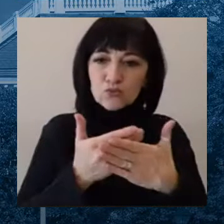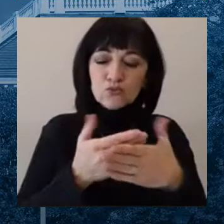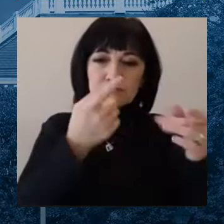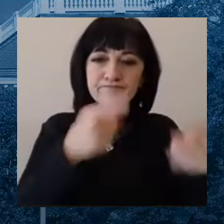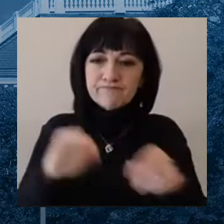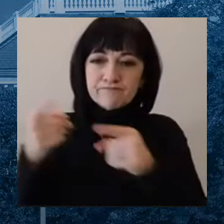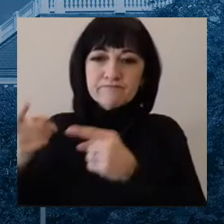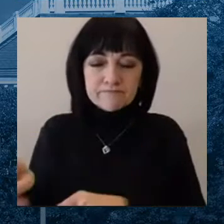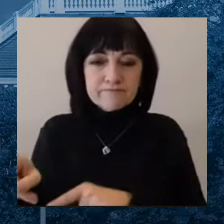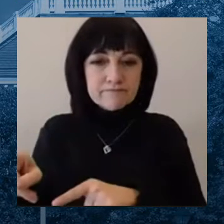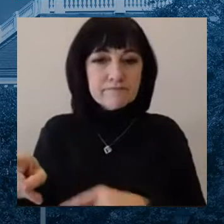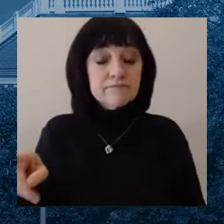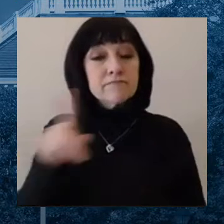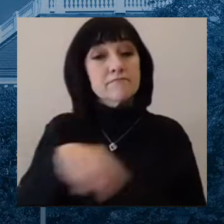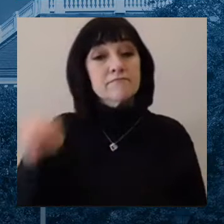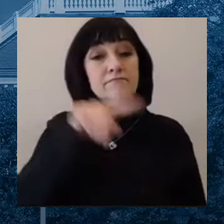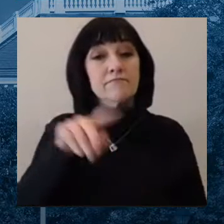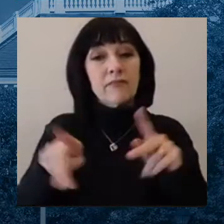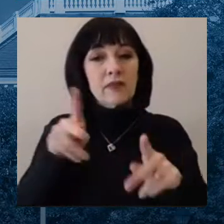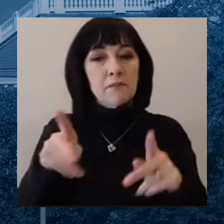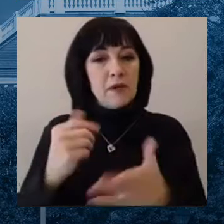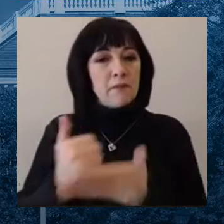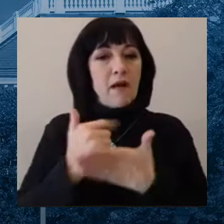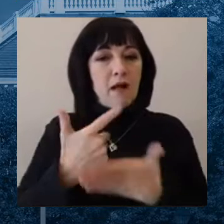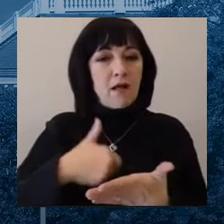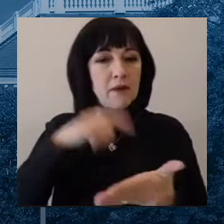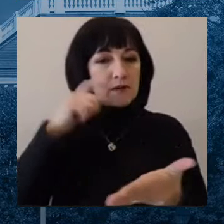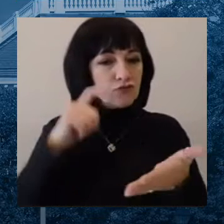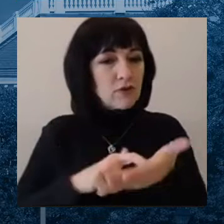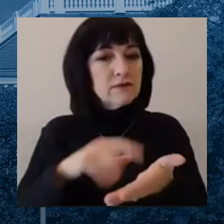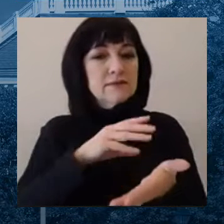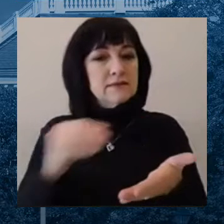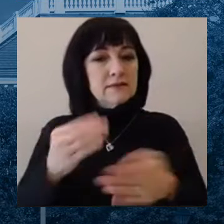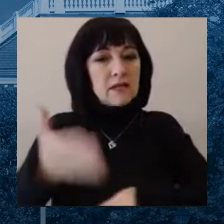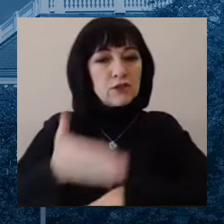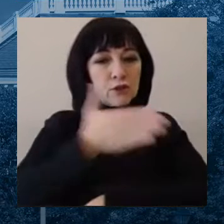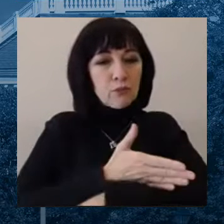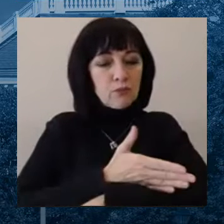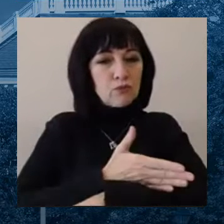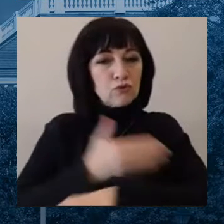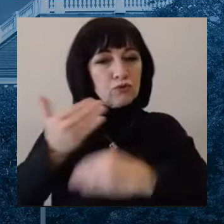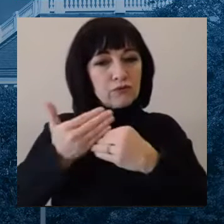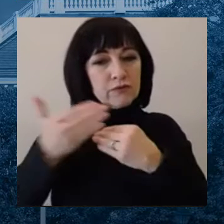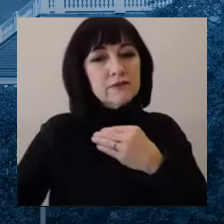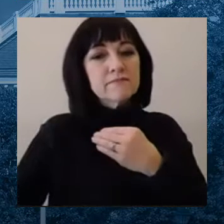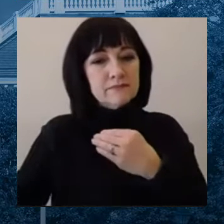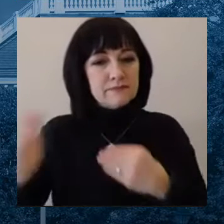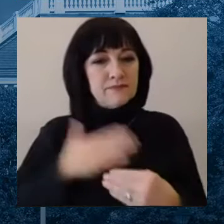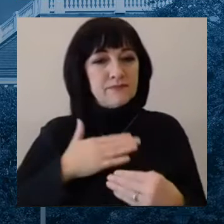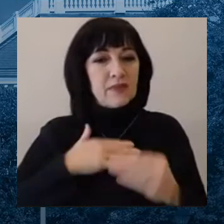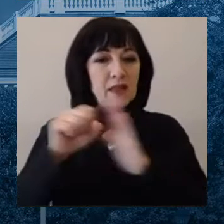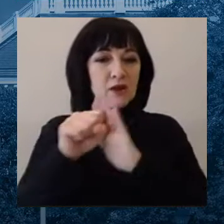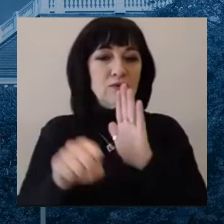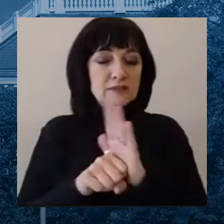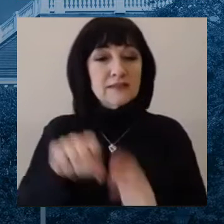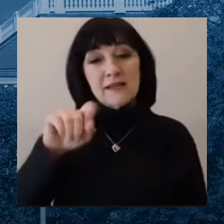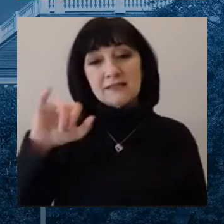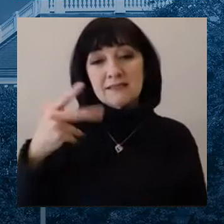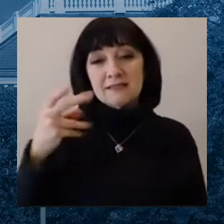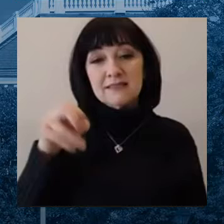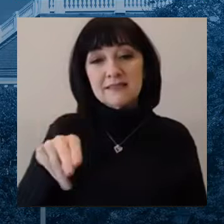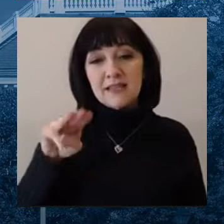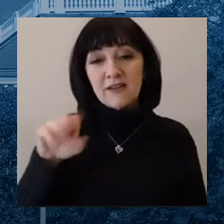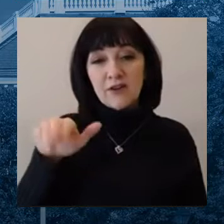helping us move forward as a state. And we have Steve Mars, our state archivist, who's going to start us off. We have Dr.